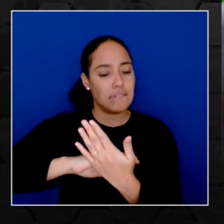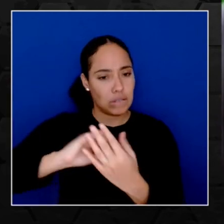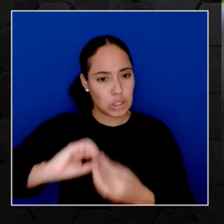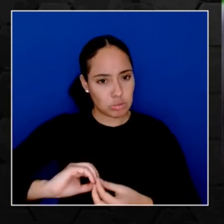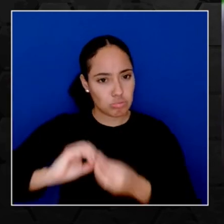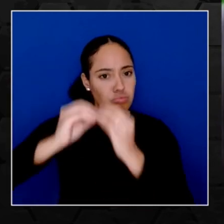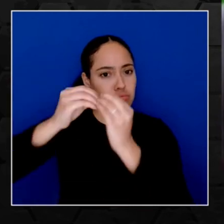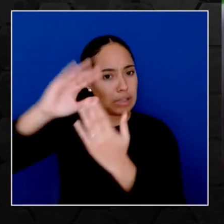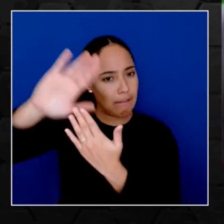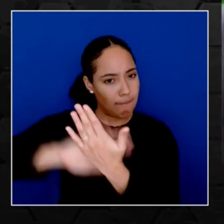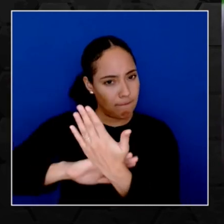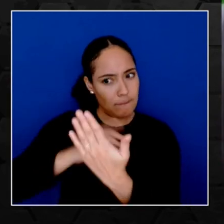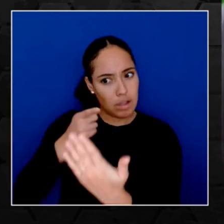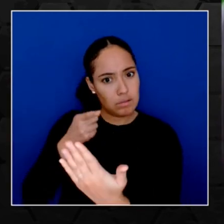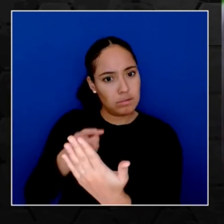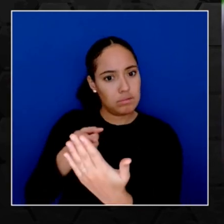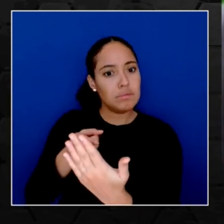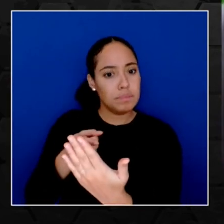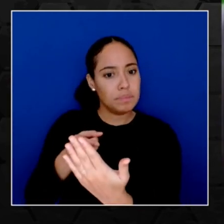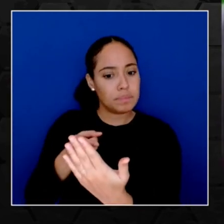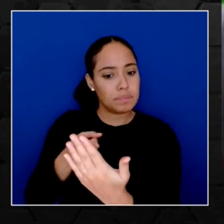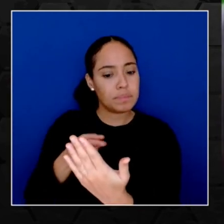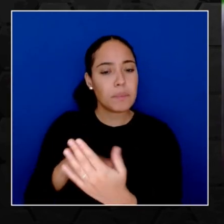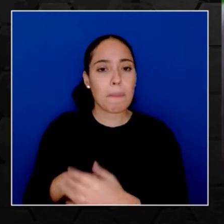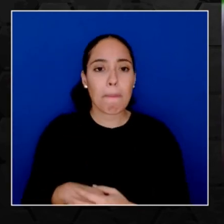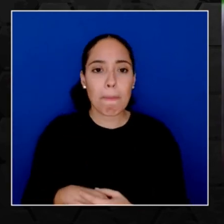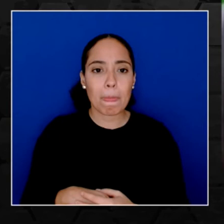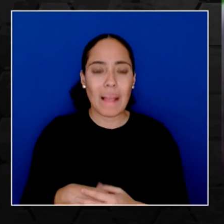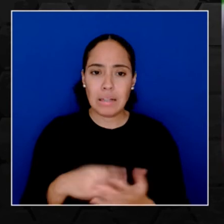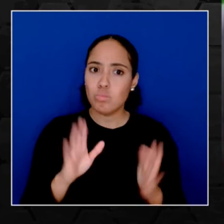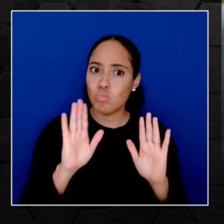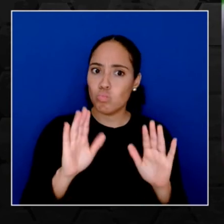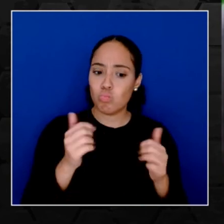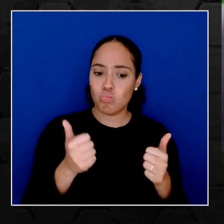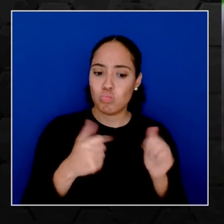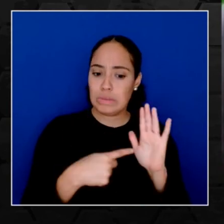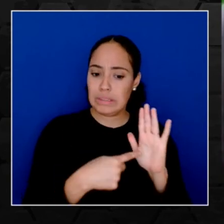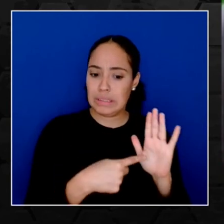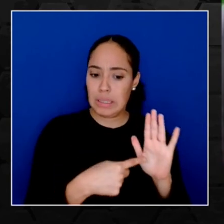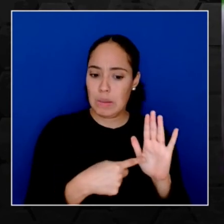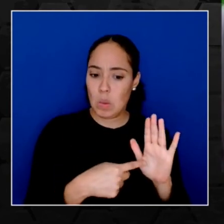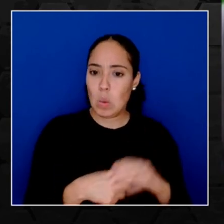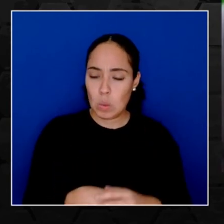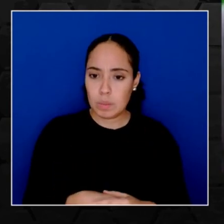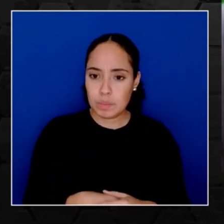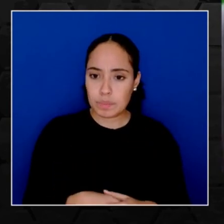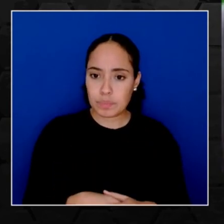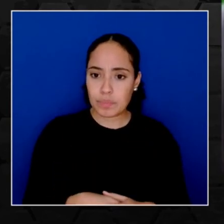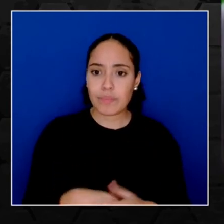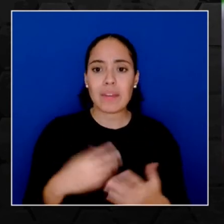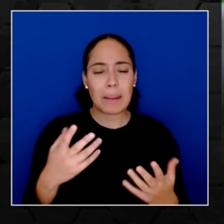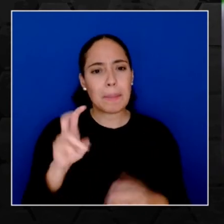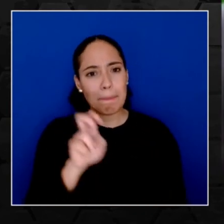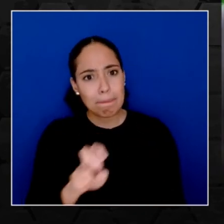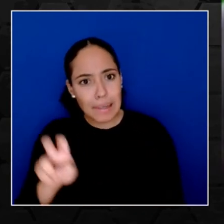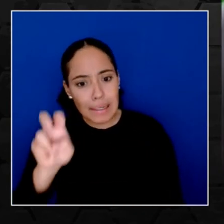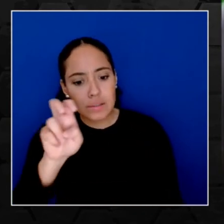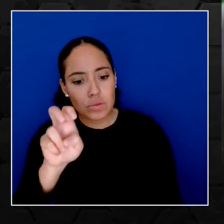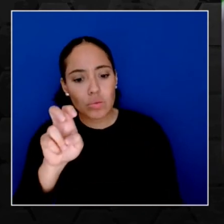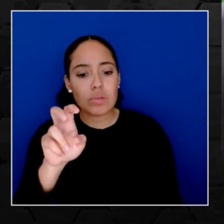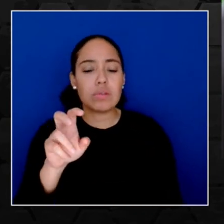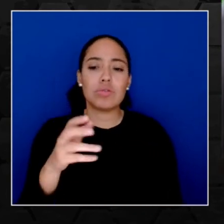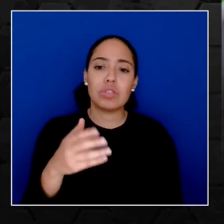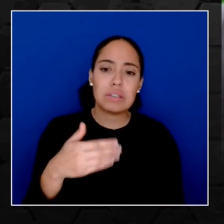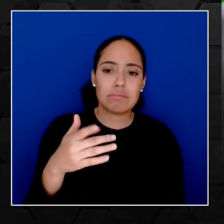there entire library, just like we would have in scikit-learn or other like PyTorch, an entire library for